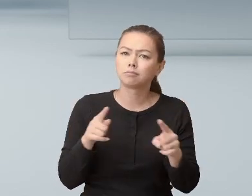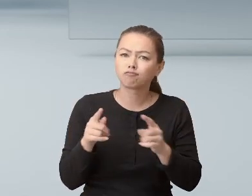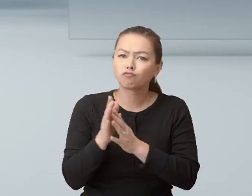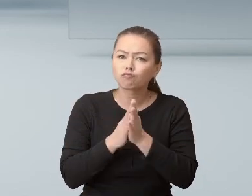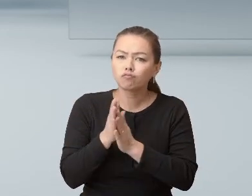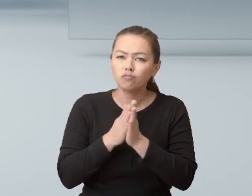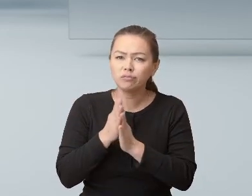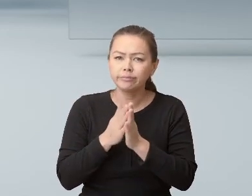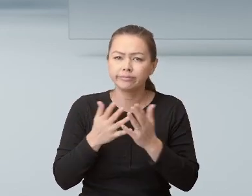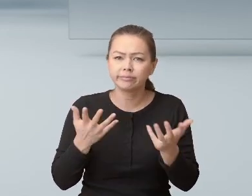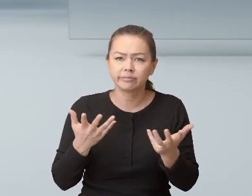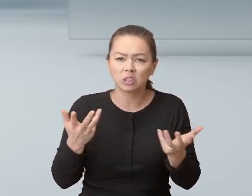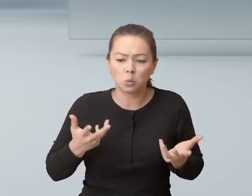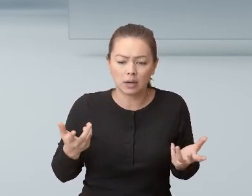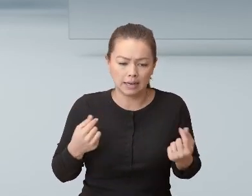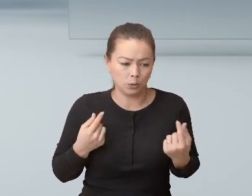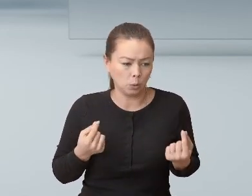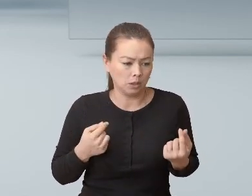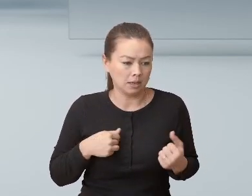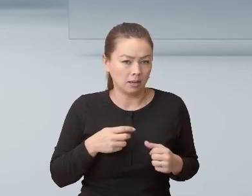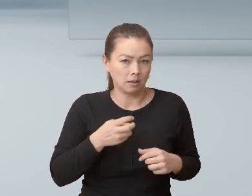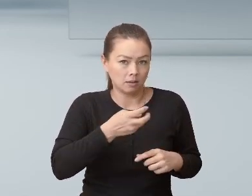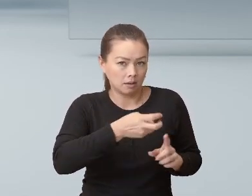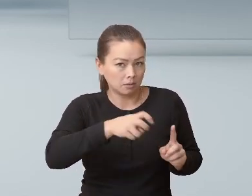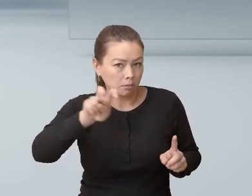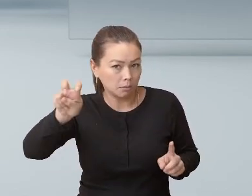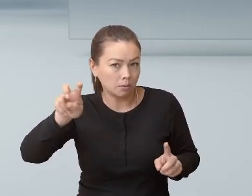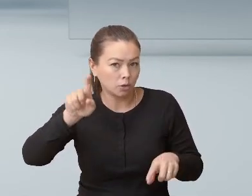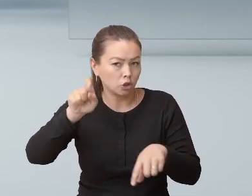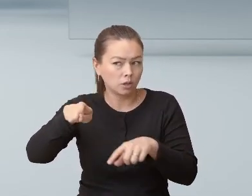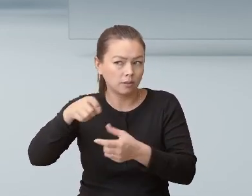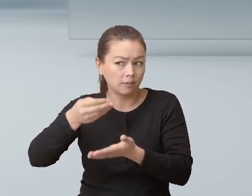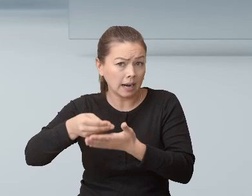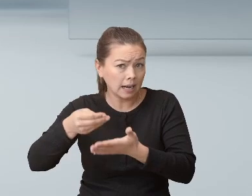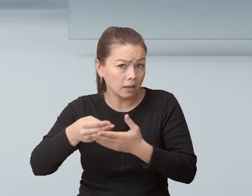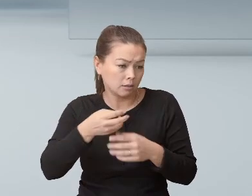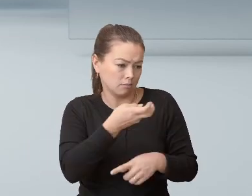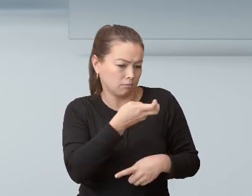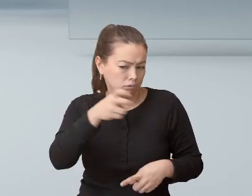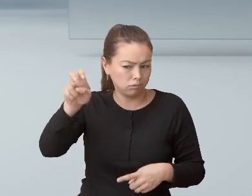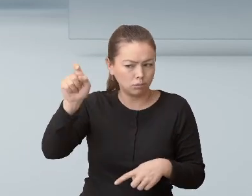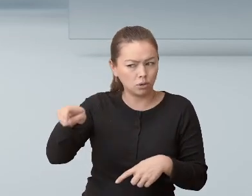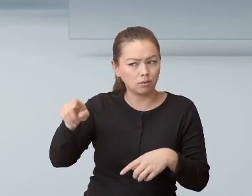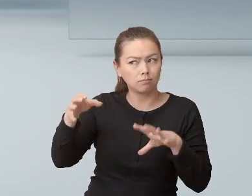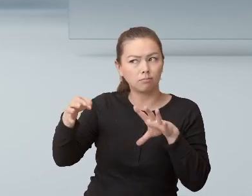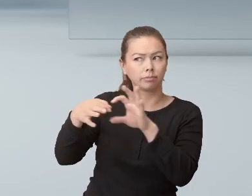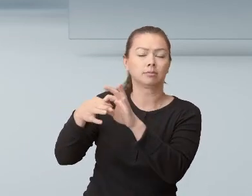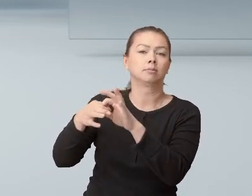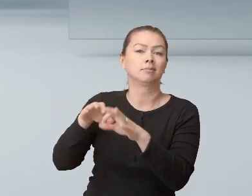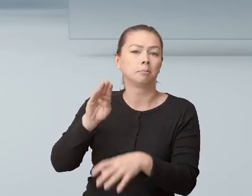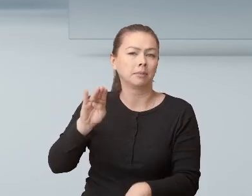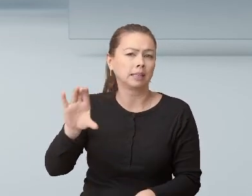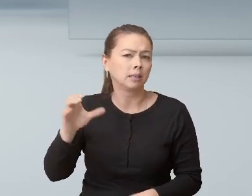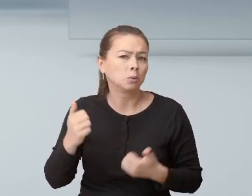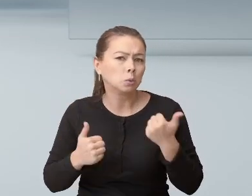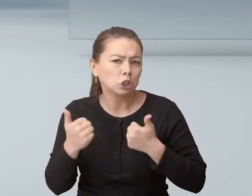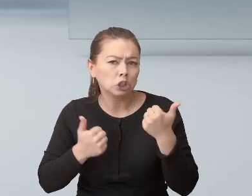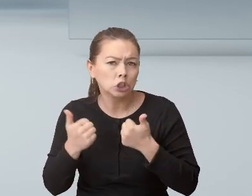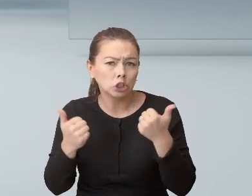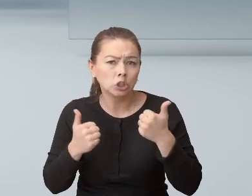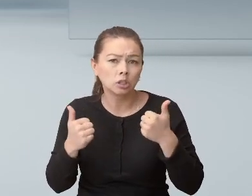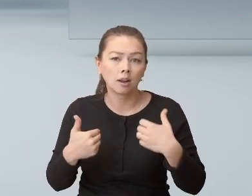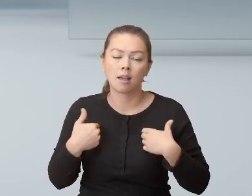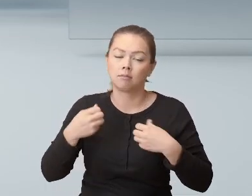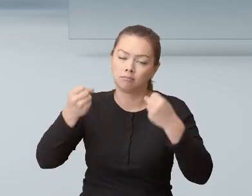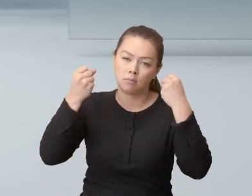what should I move to? Should I move to Business Central? Should I move to finance pricing? Like, what should I do? Well, there's a lot of factors that come up. And if you